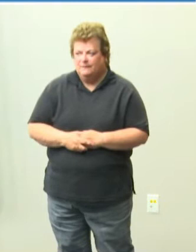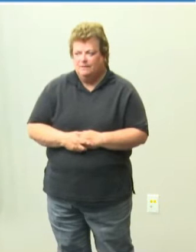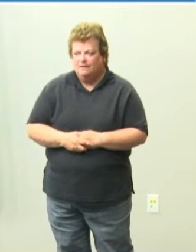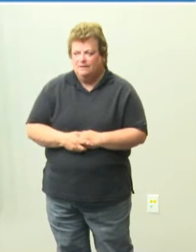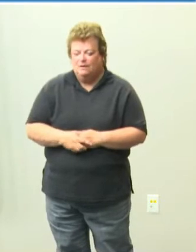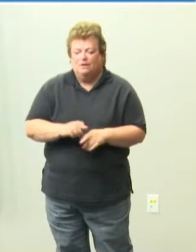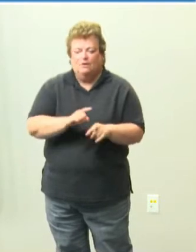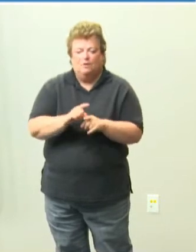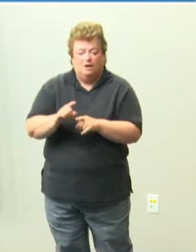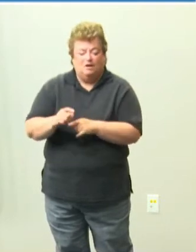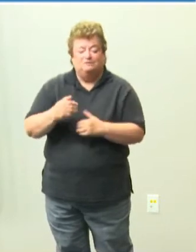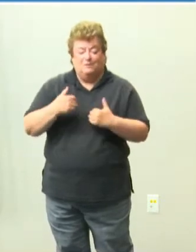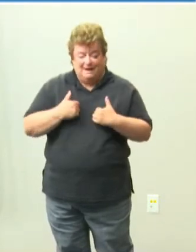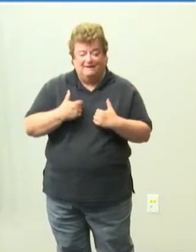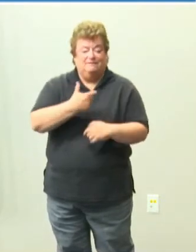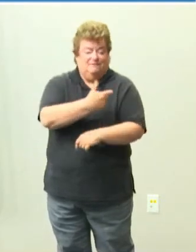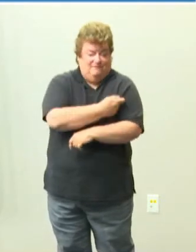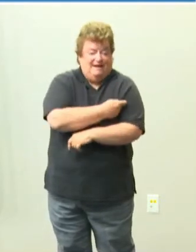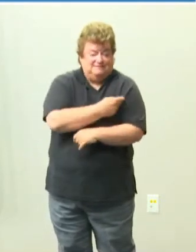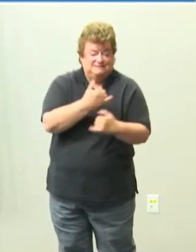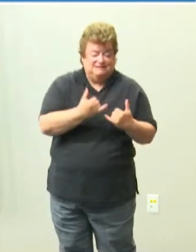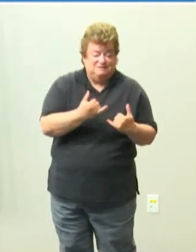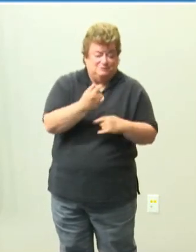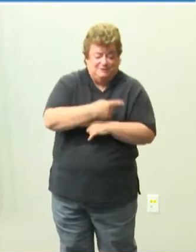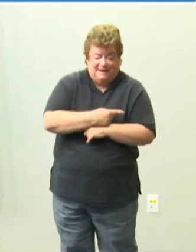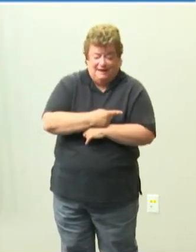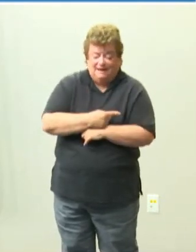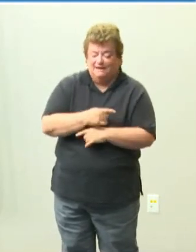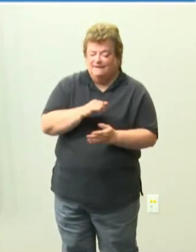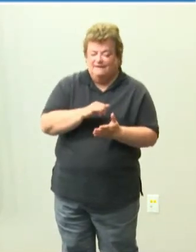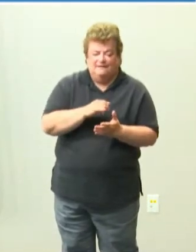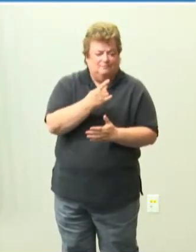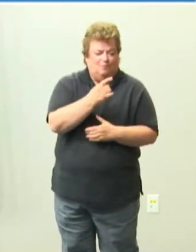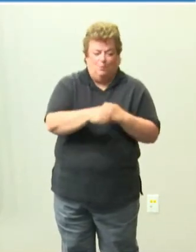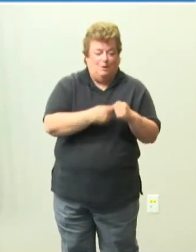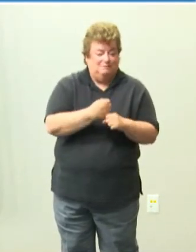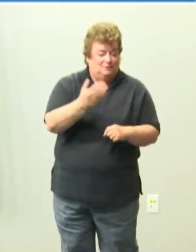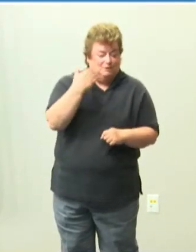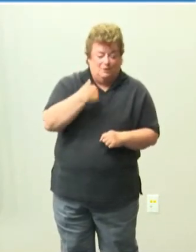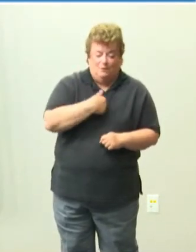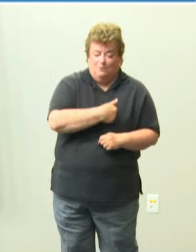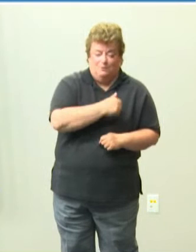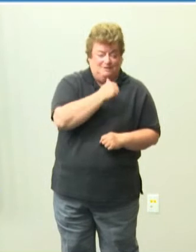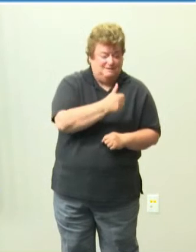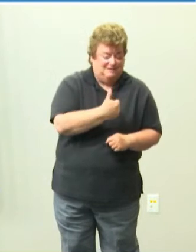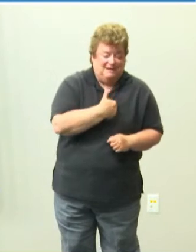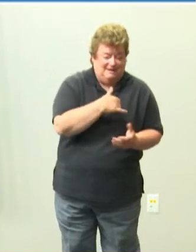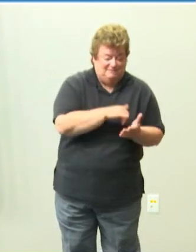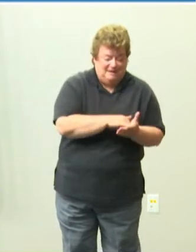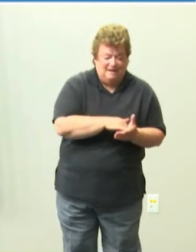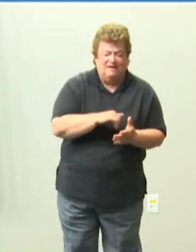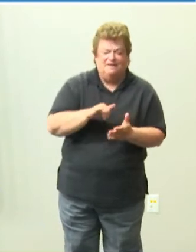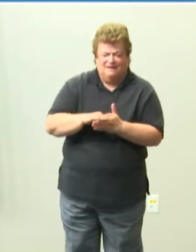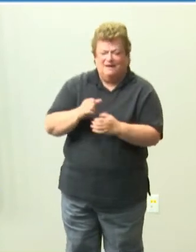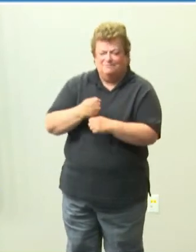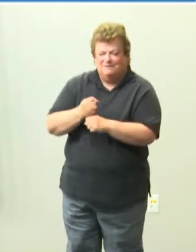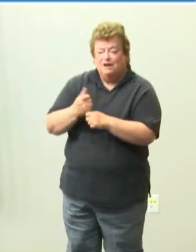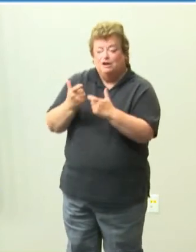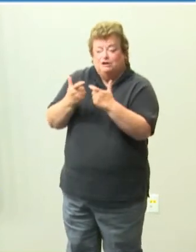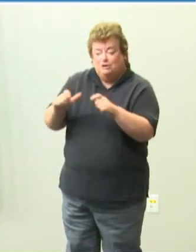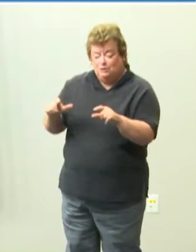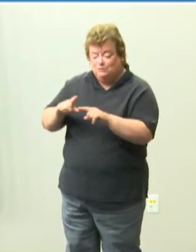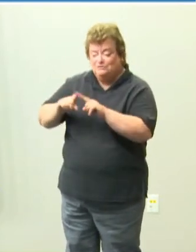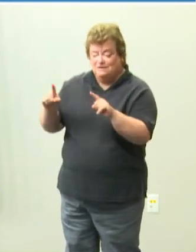We also have the vaccines today, something that we didn't have a year ago. And this is a huge help and a huge difference over where we